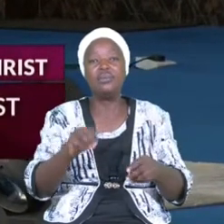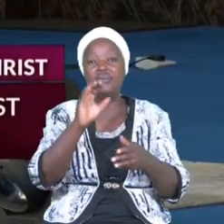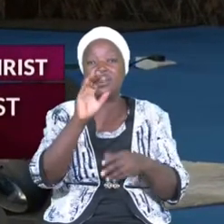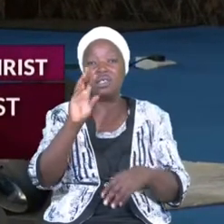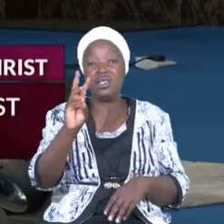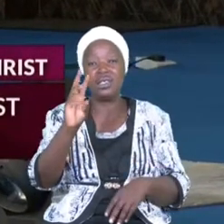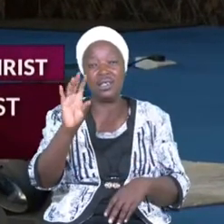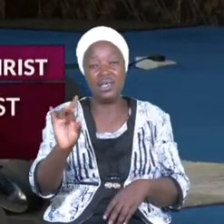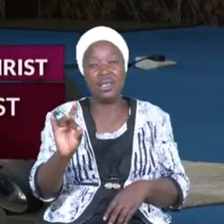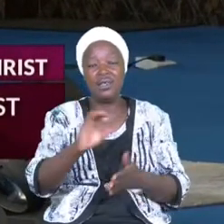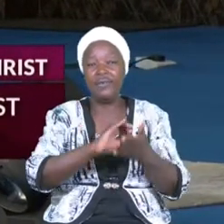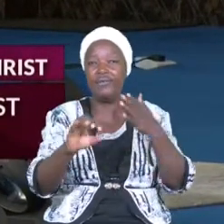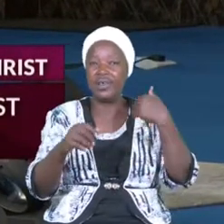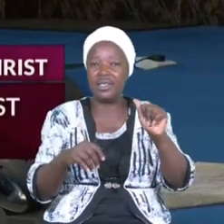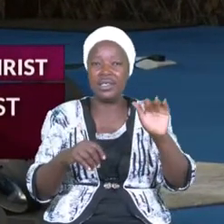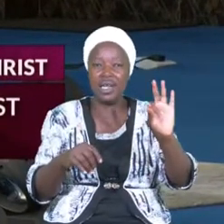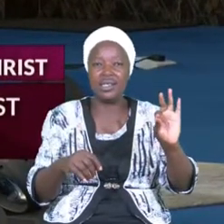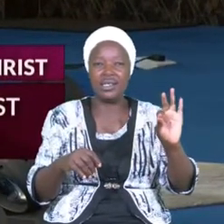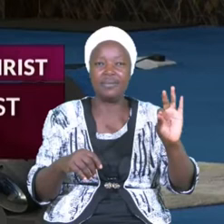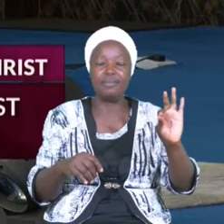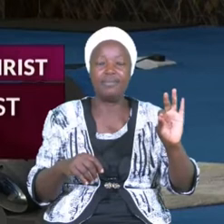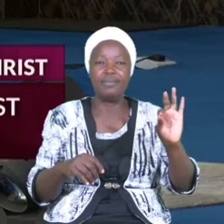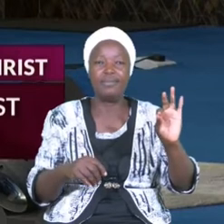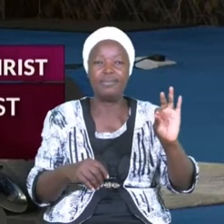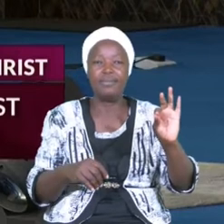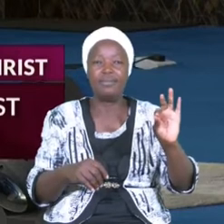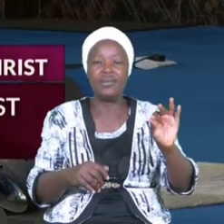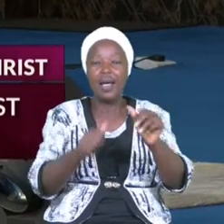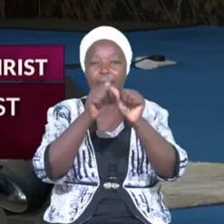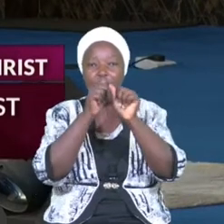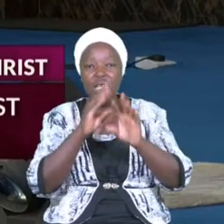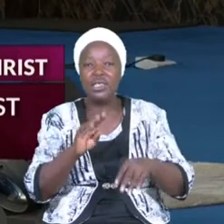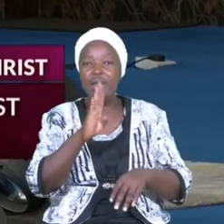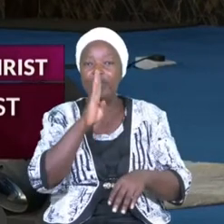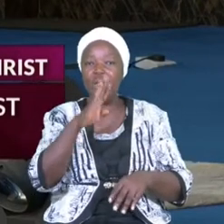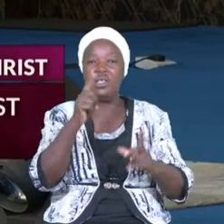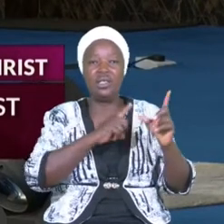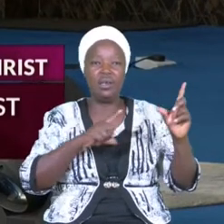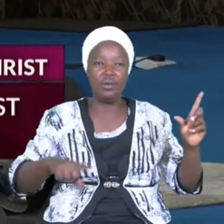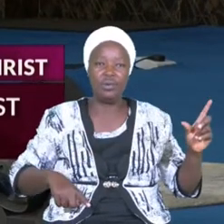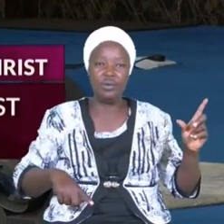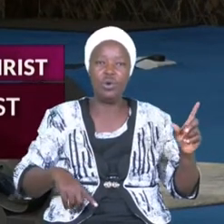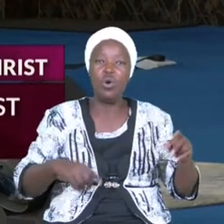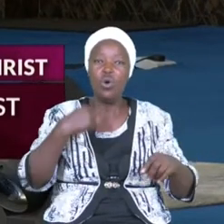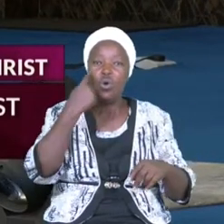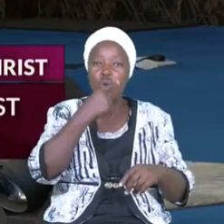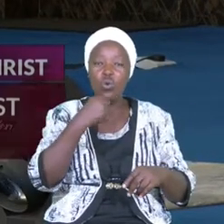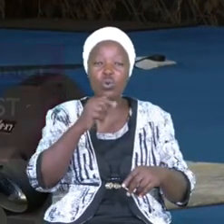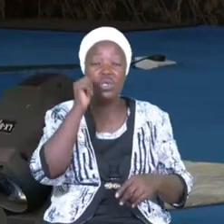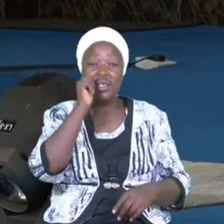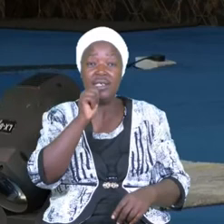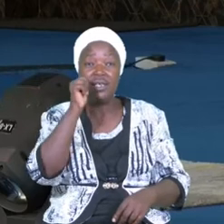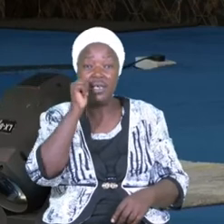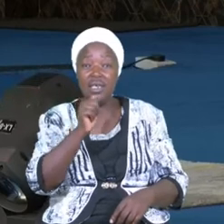Psalm 68. Verse 19, blessed be the Lord who daily